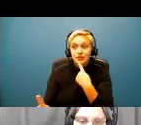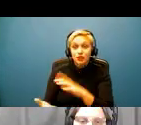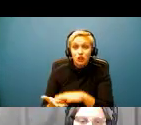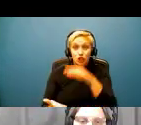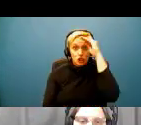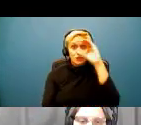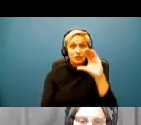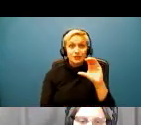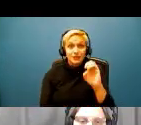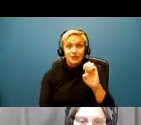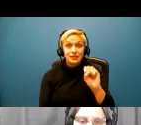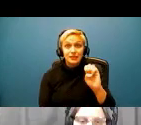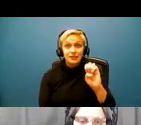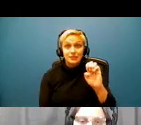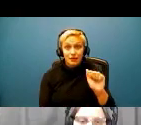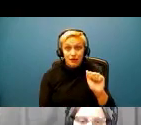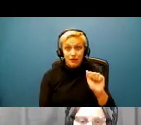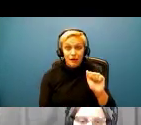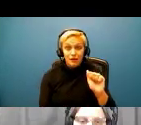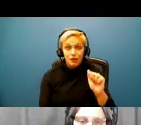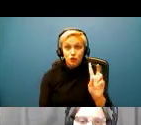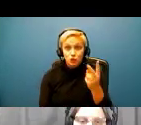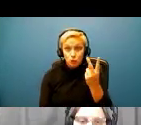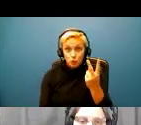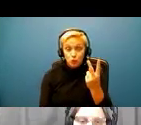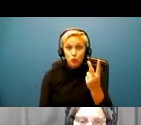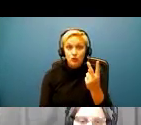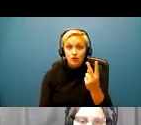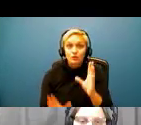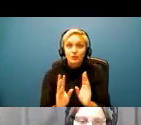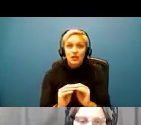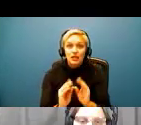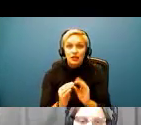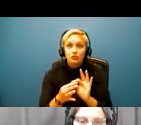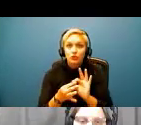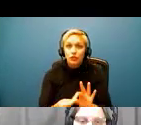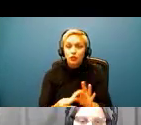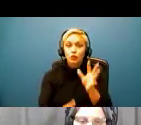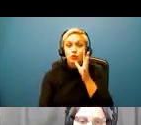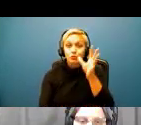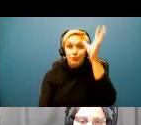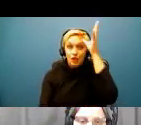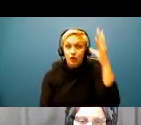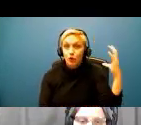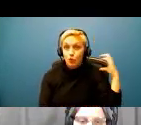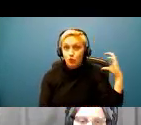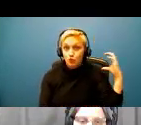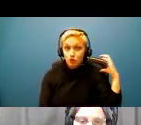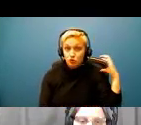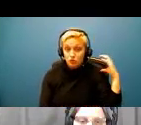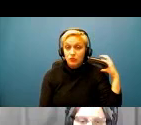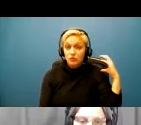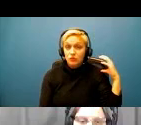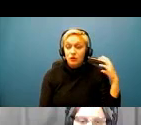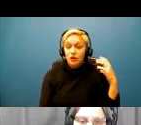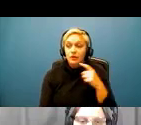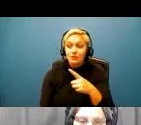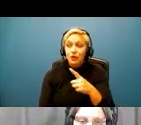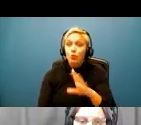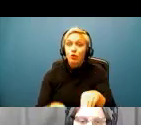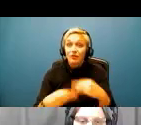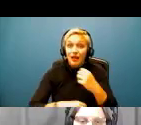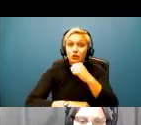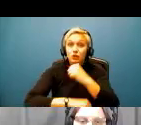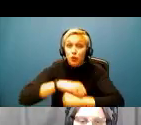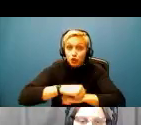CISA2 collaboration meeting around parent coaching, and that really taking some structure to parent coaching and